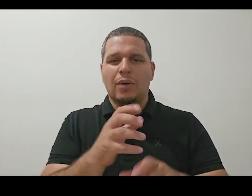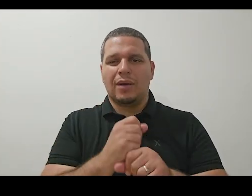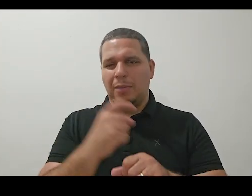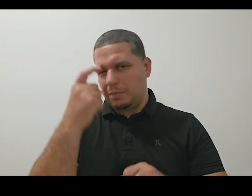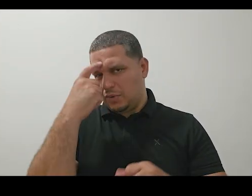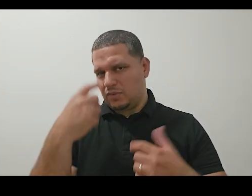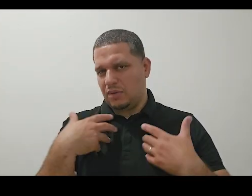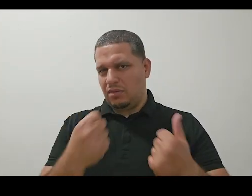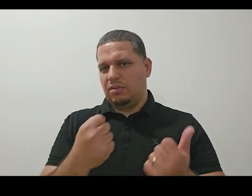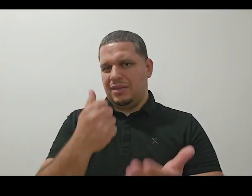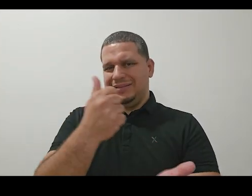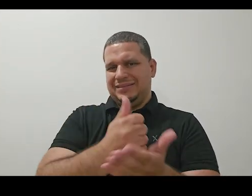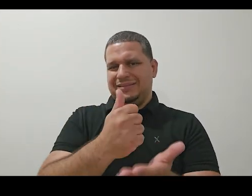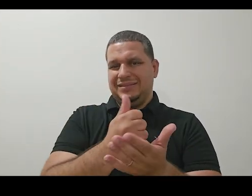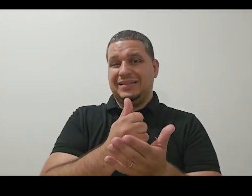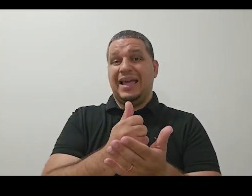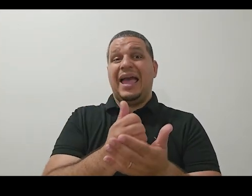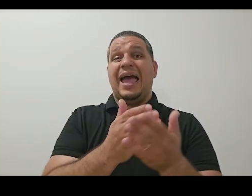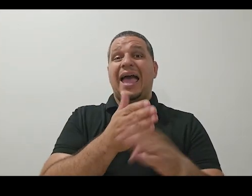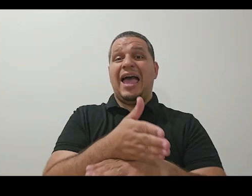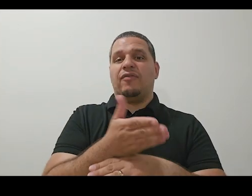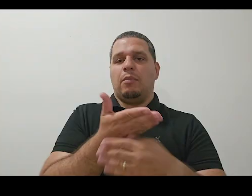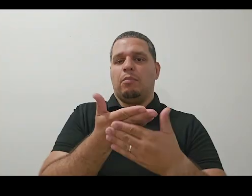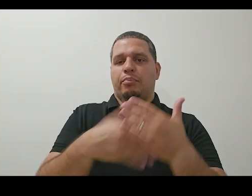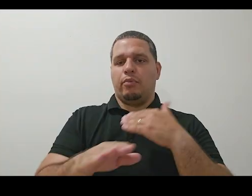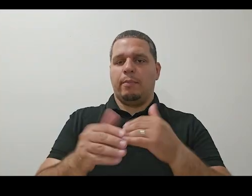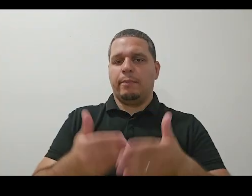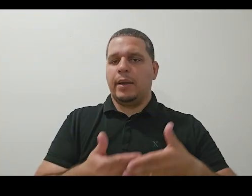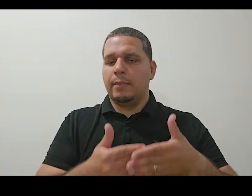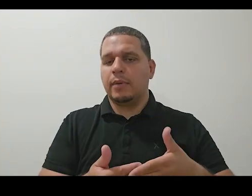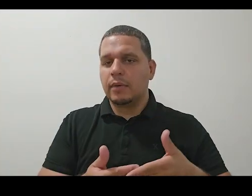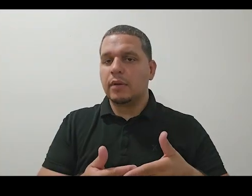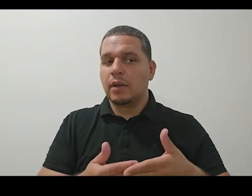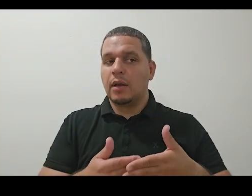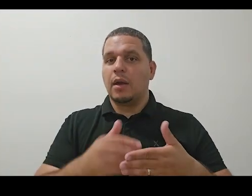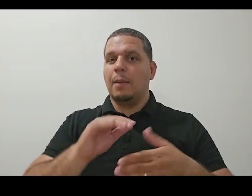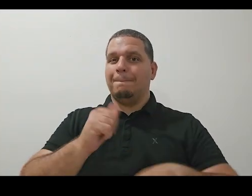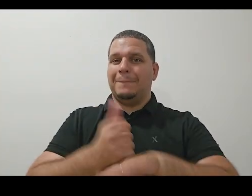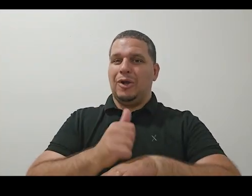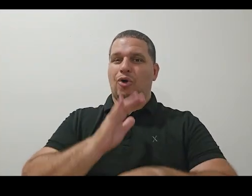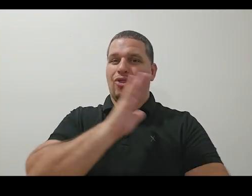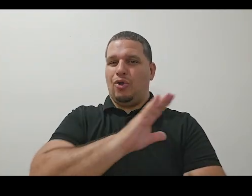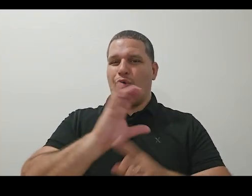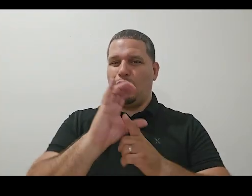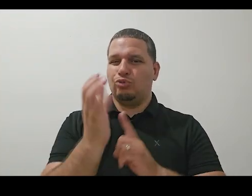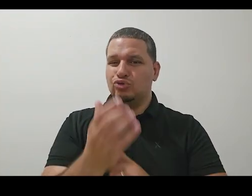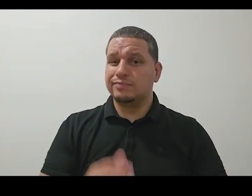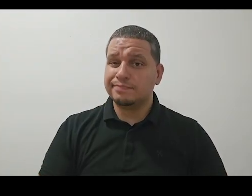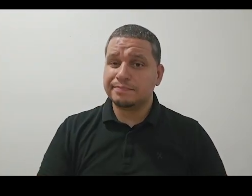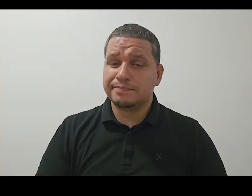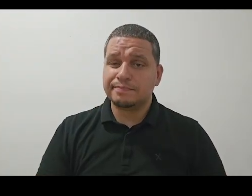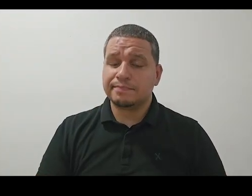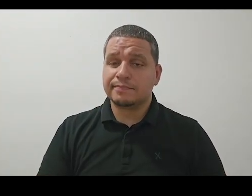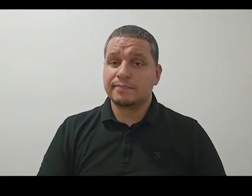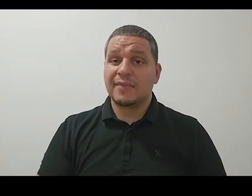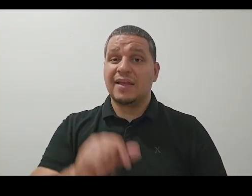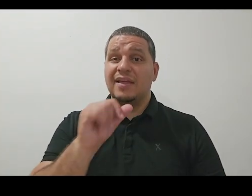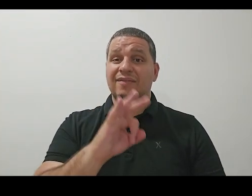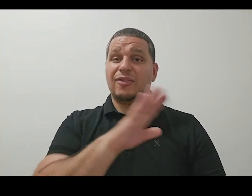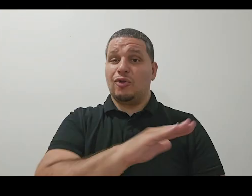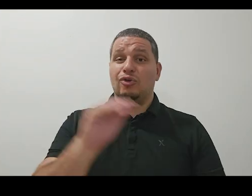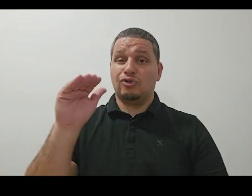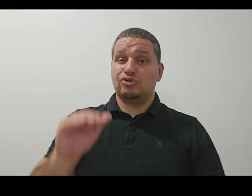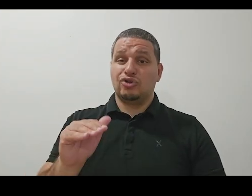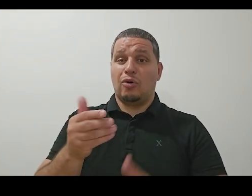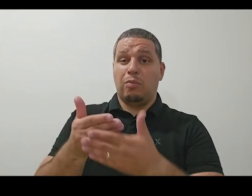get mental health assistance after giving birth based on their culture? And if their